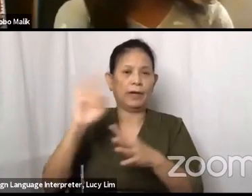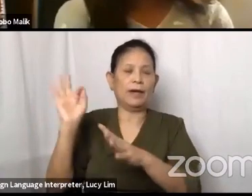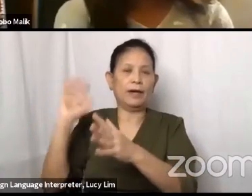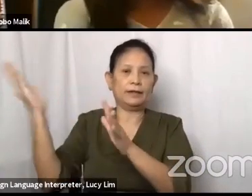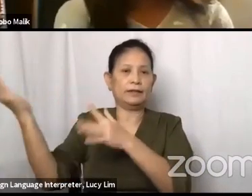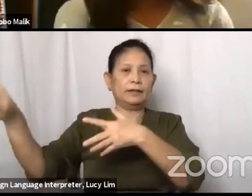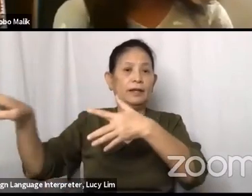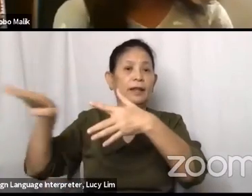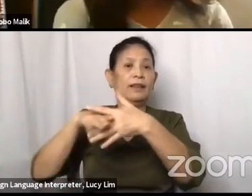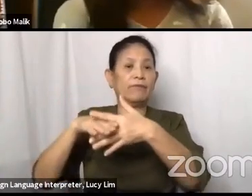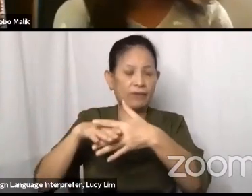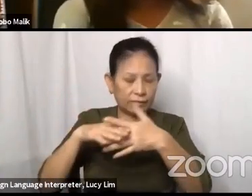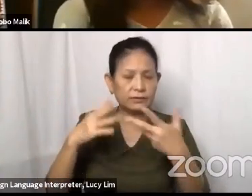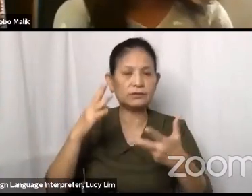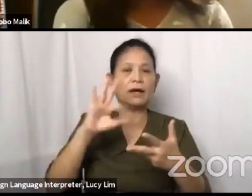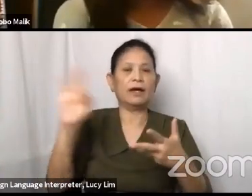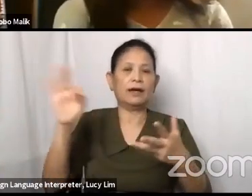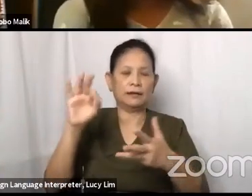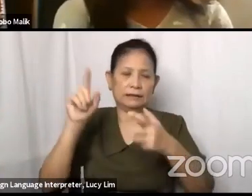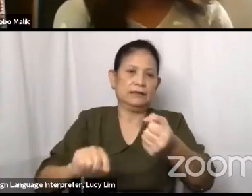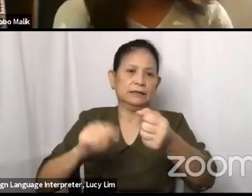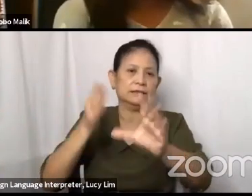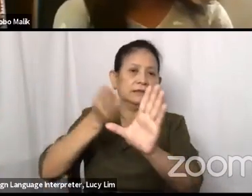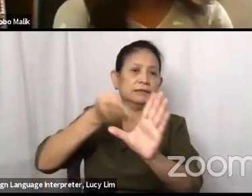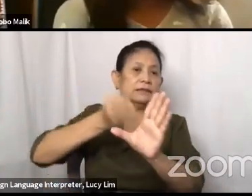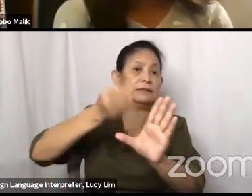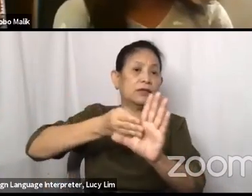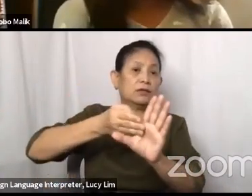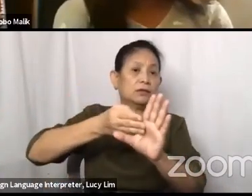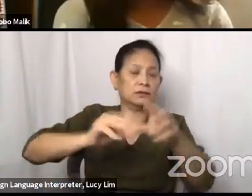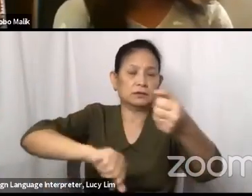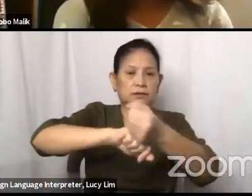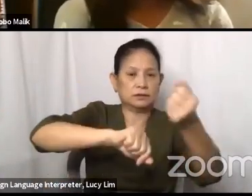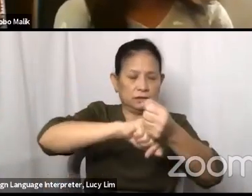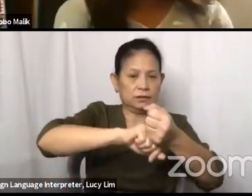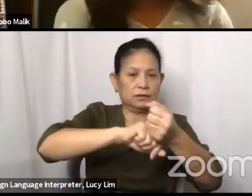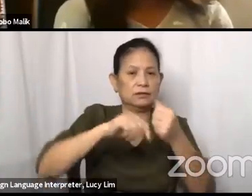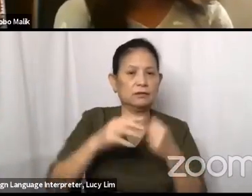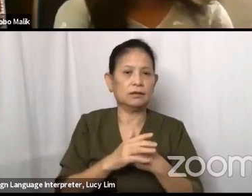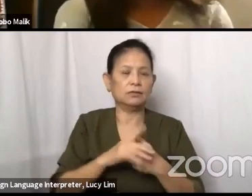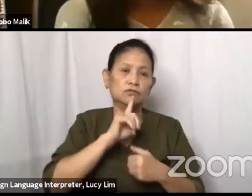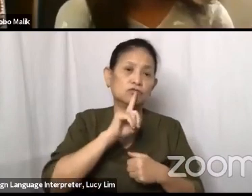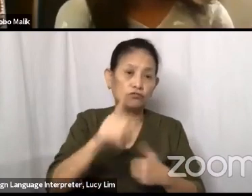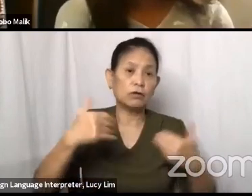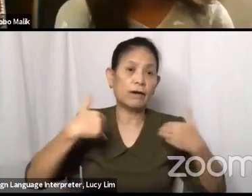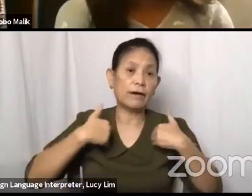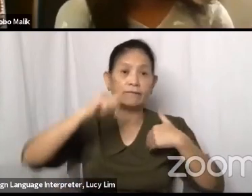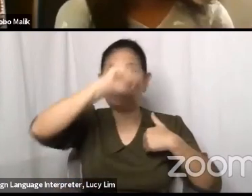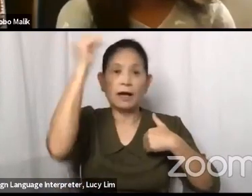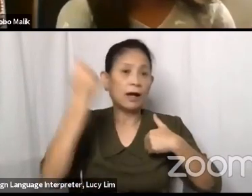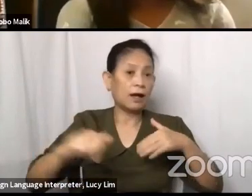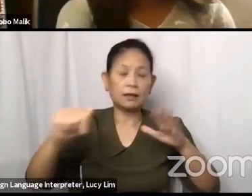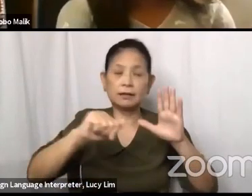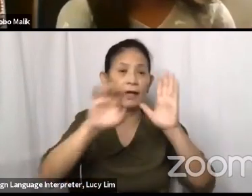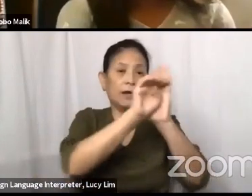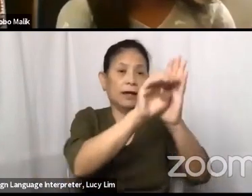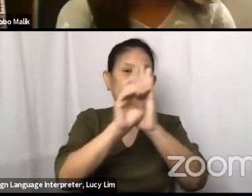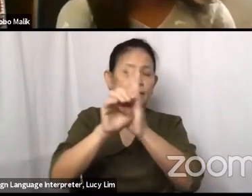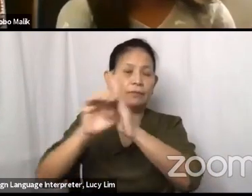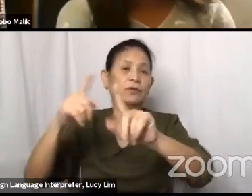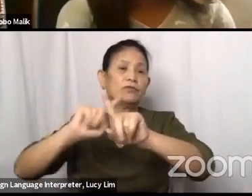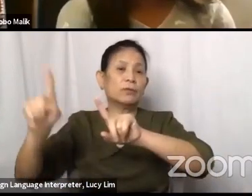need community-led psychosocial support. So are there any examples of this from different